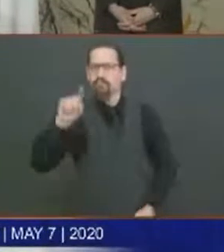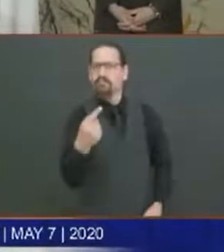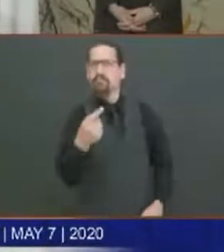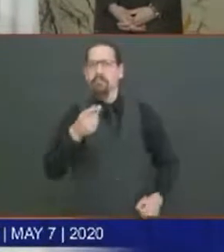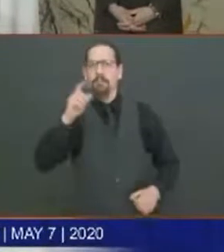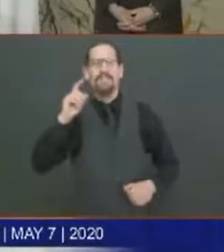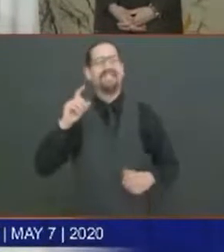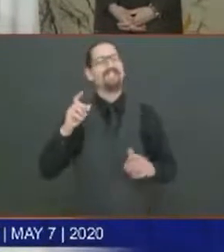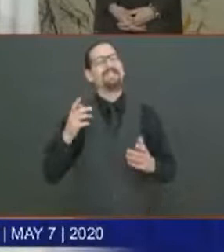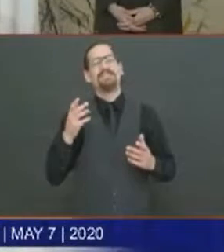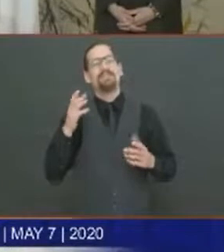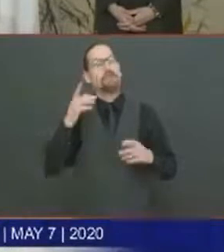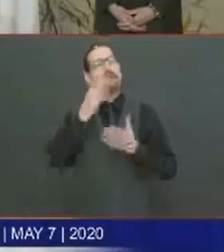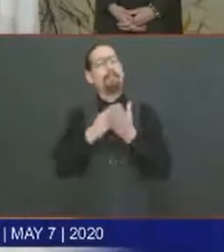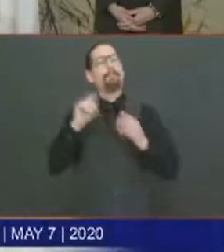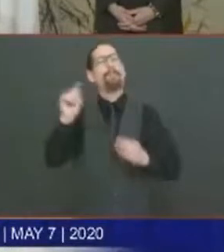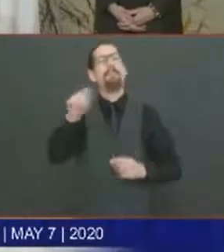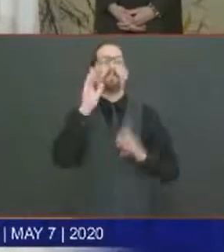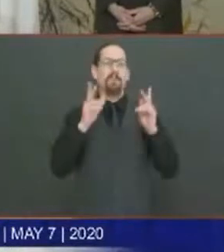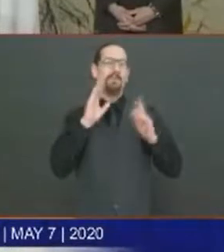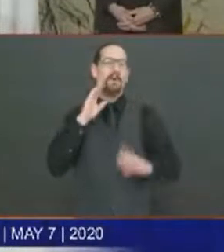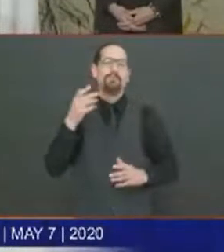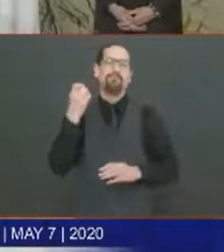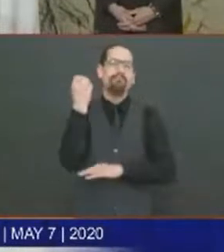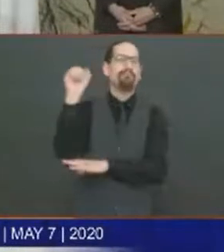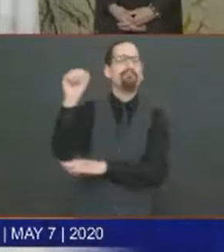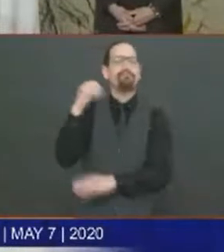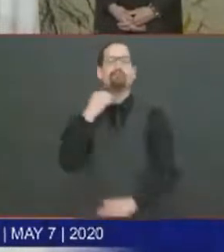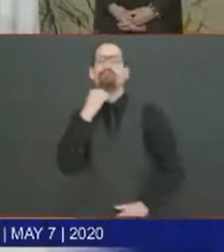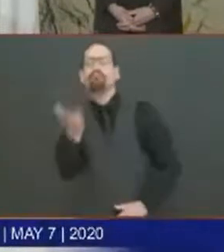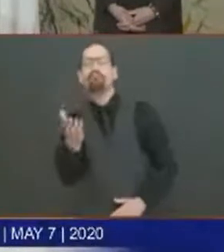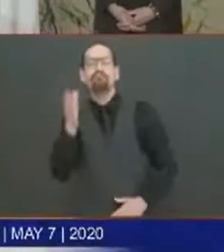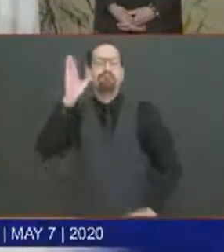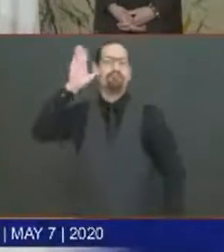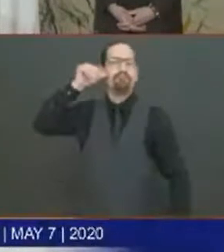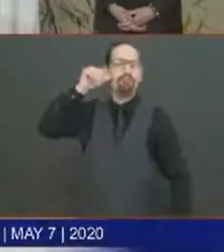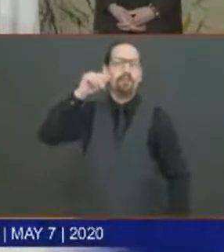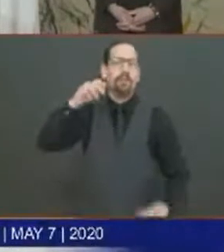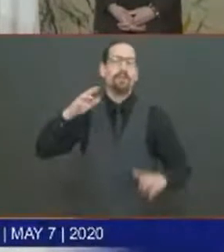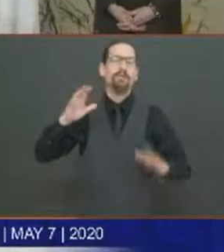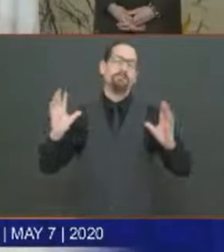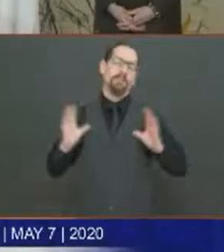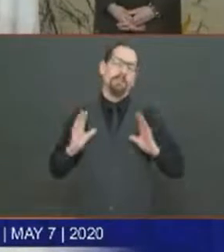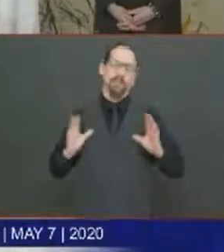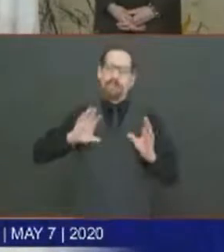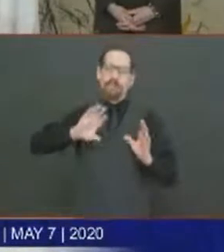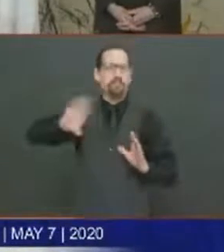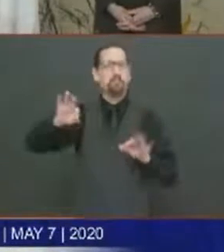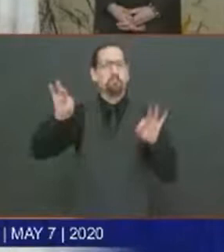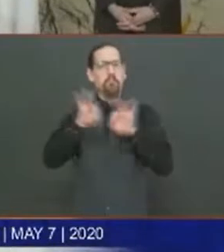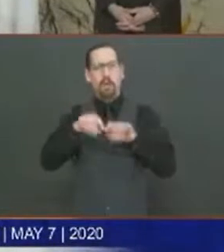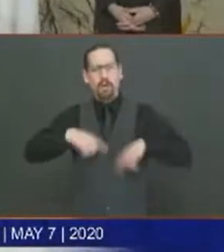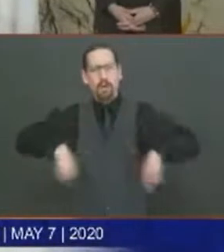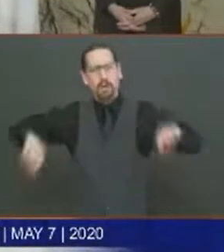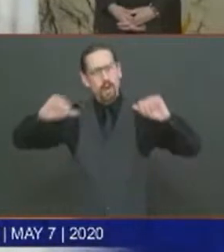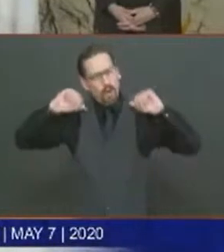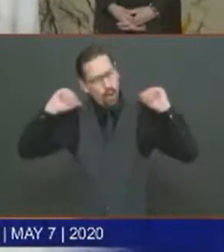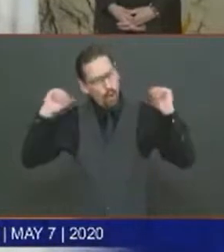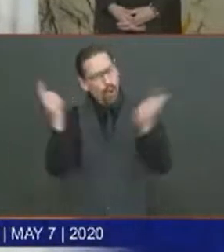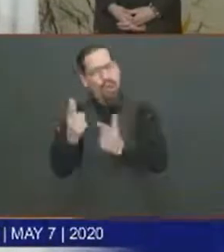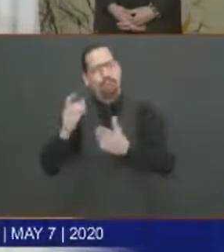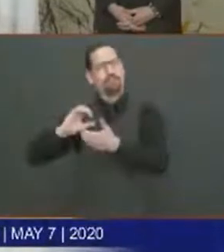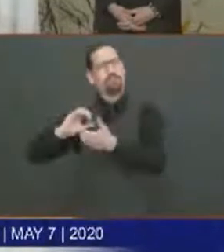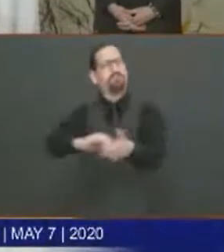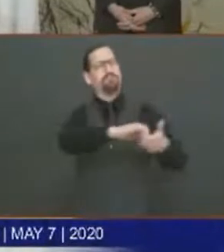But we are all in the same boat here. If we think we're outfoxing the disease and we're going to start to try to push the